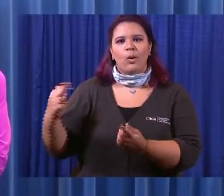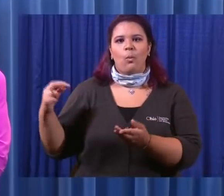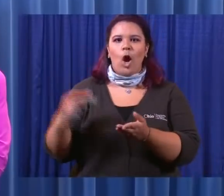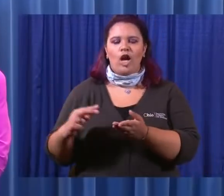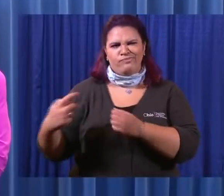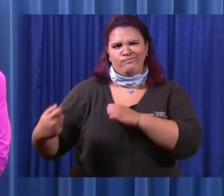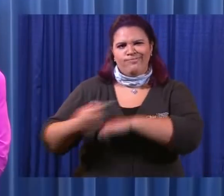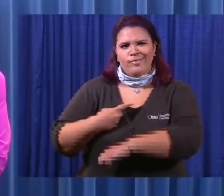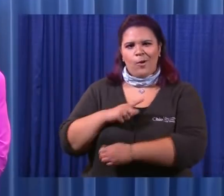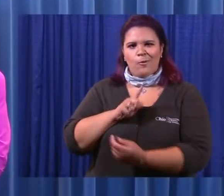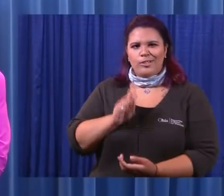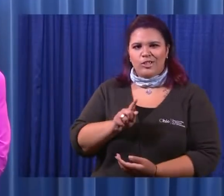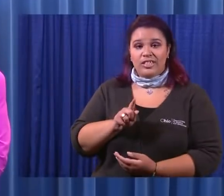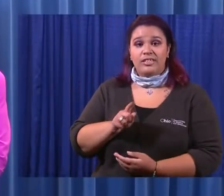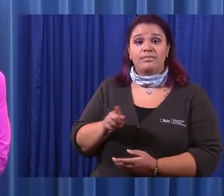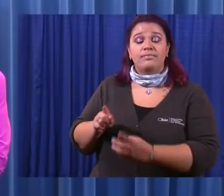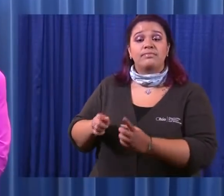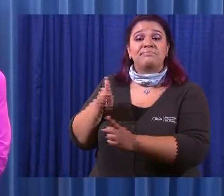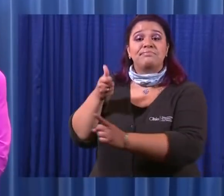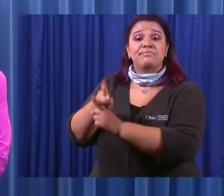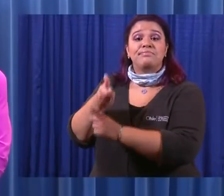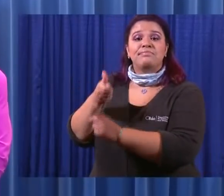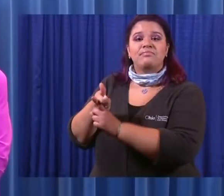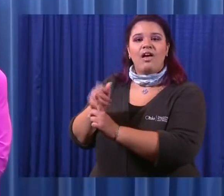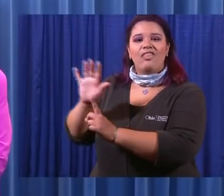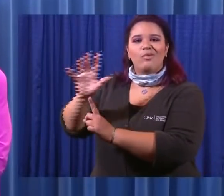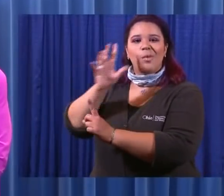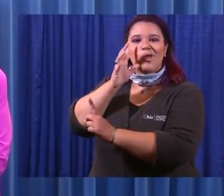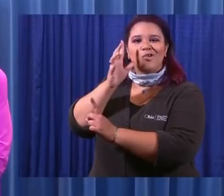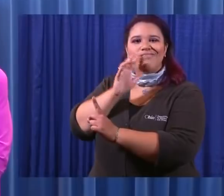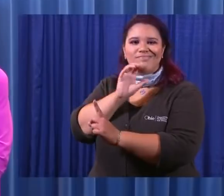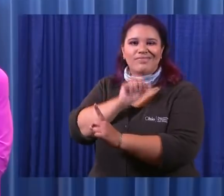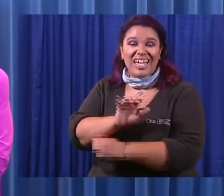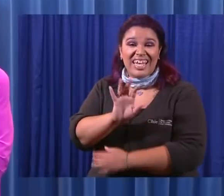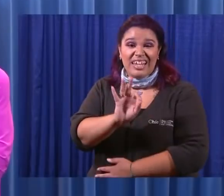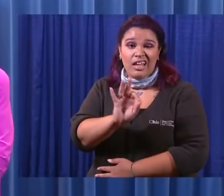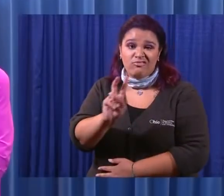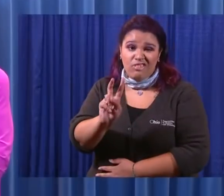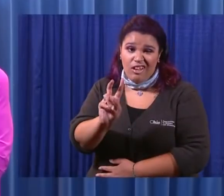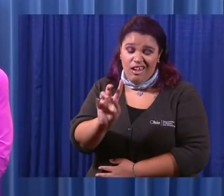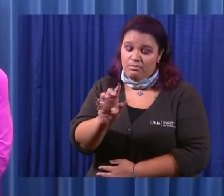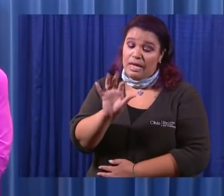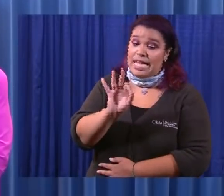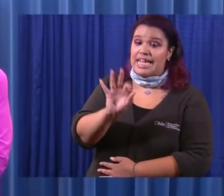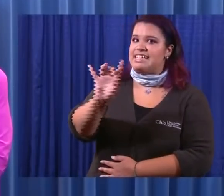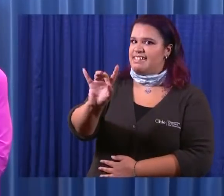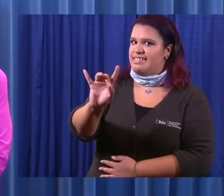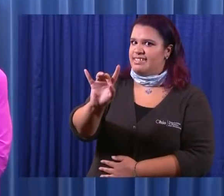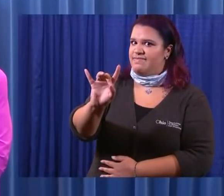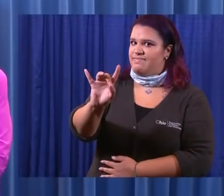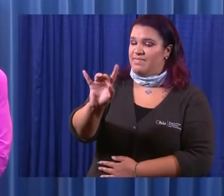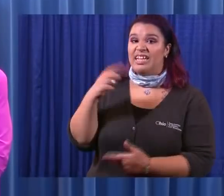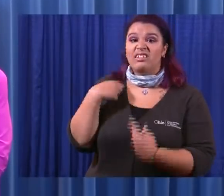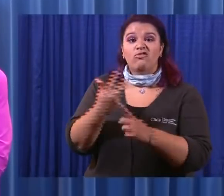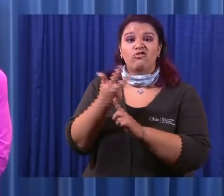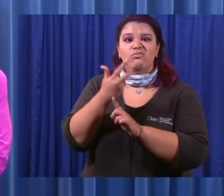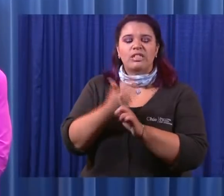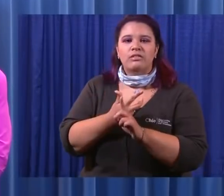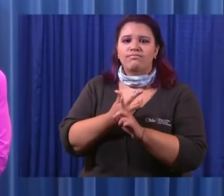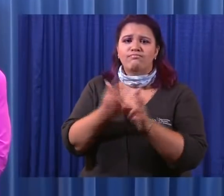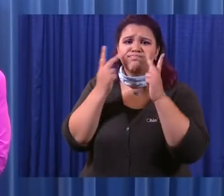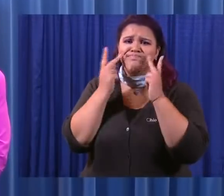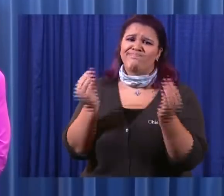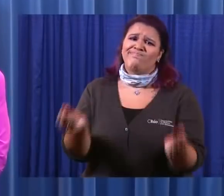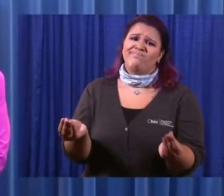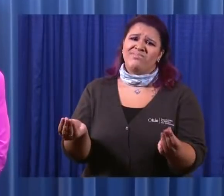This particular viewer has a 98-year-old mother in a nursing home who he now hasn't seen in around 3 months. He wants